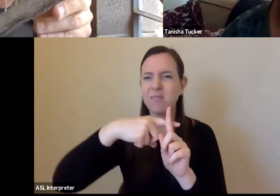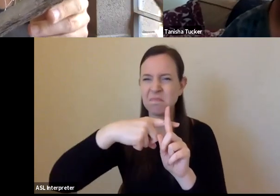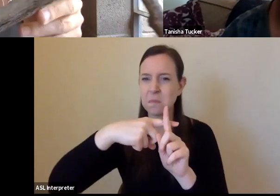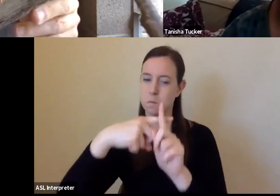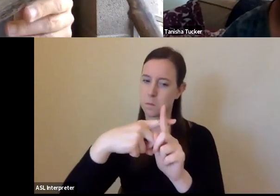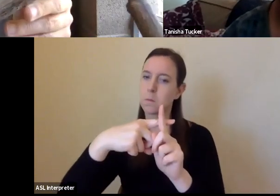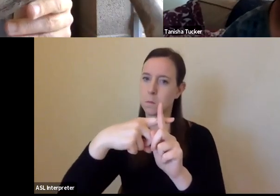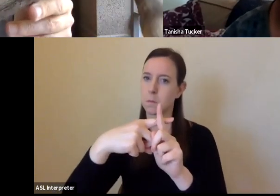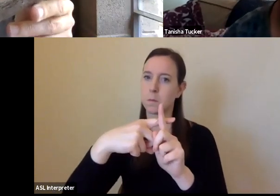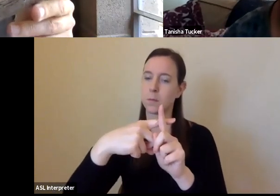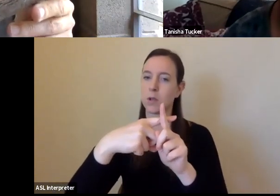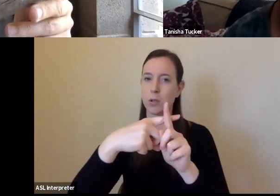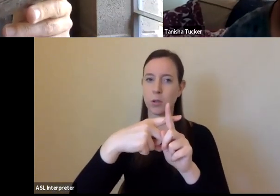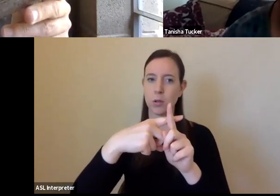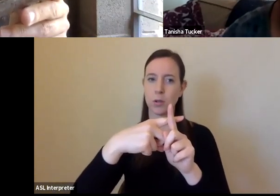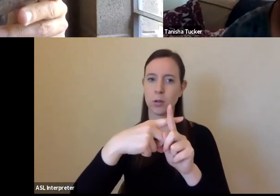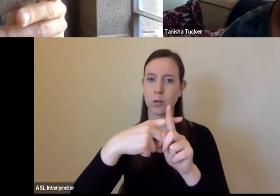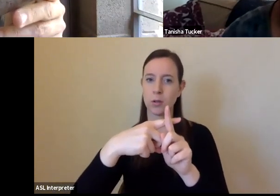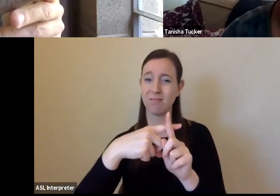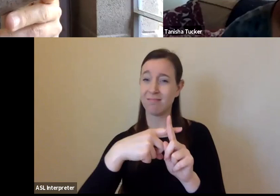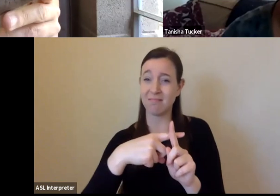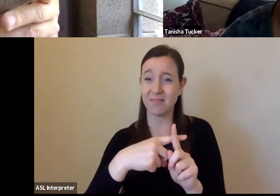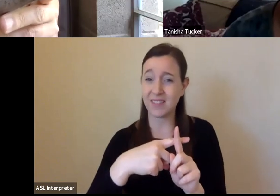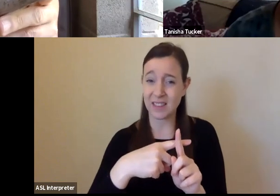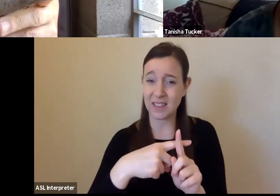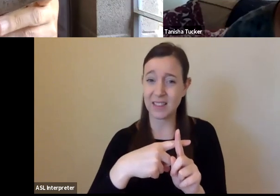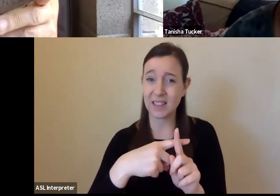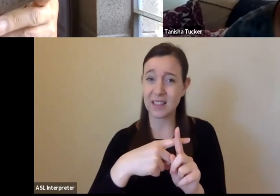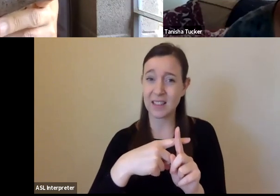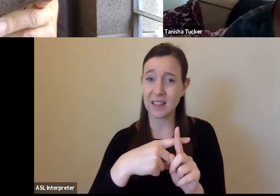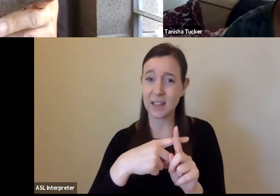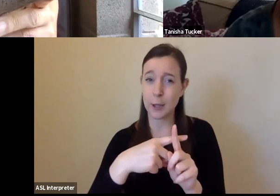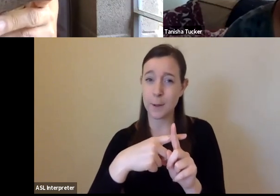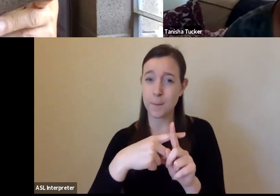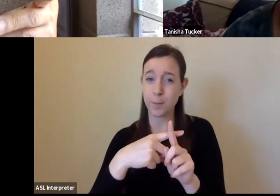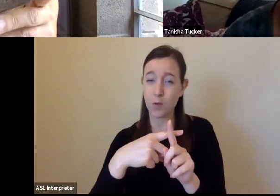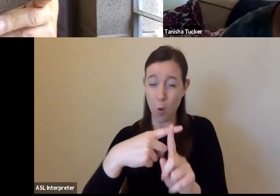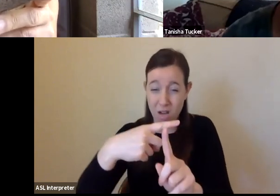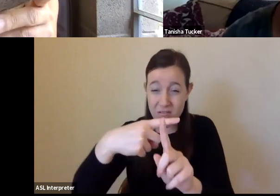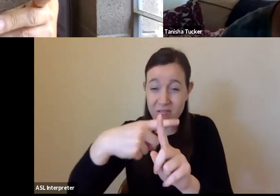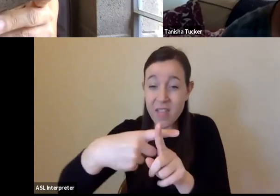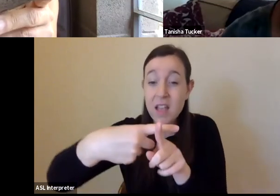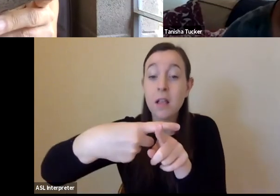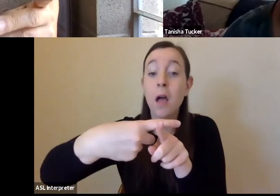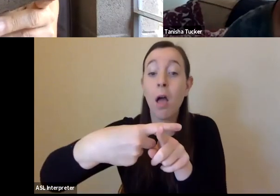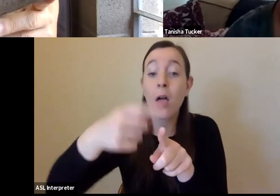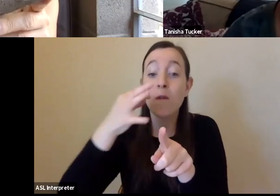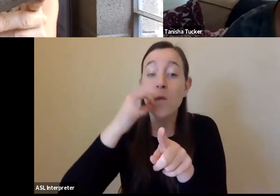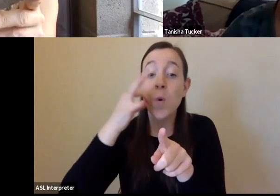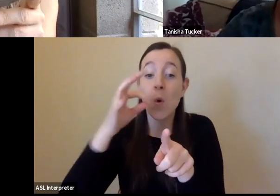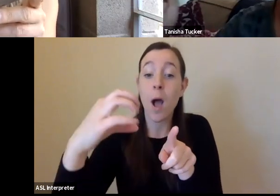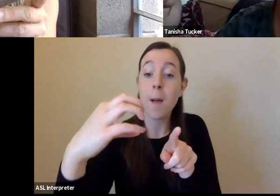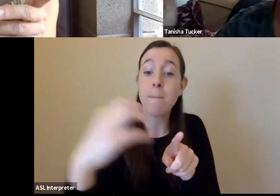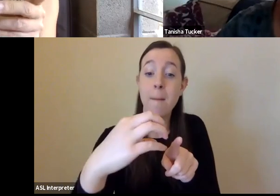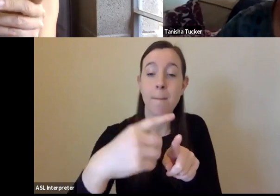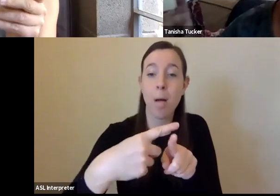pretty put. And that will be used, that's the section that goes on the top, so that when you're pulling those fruit down, you can